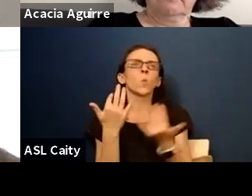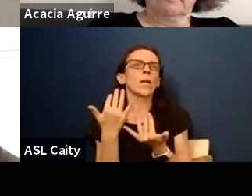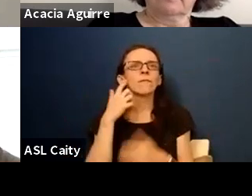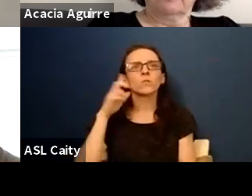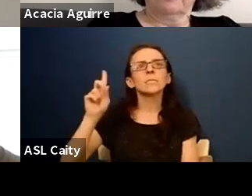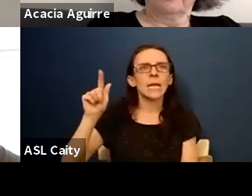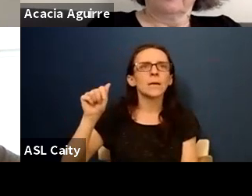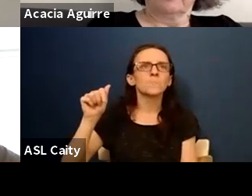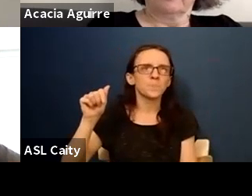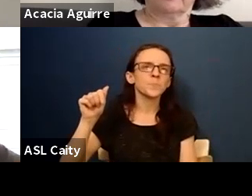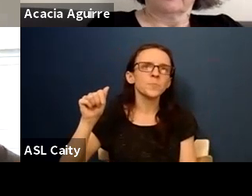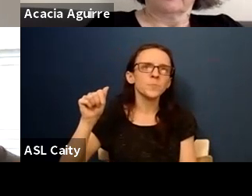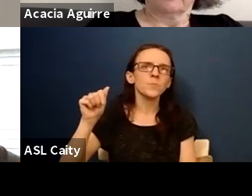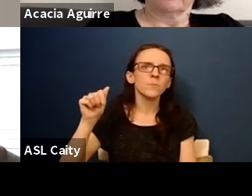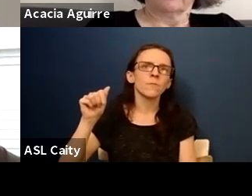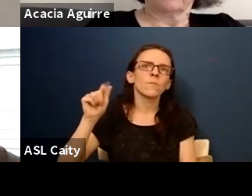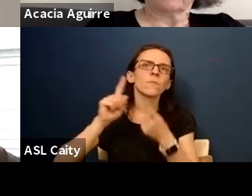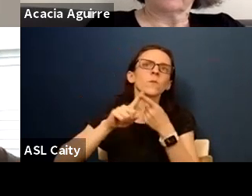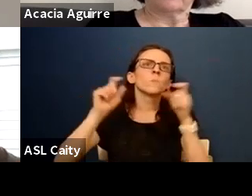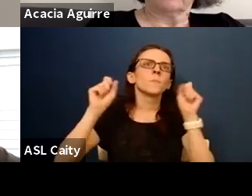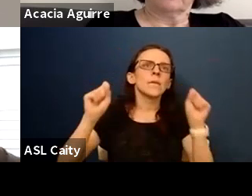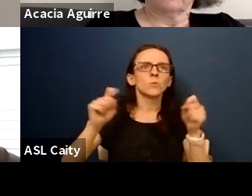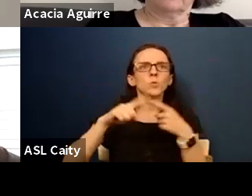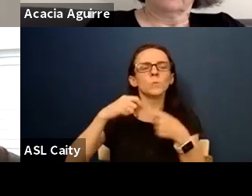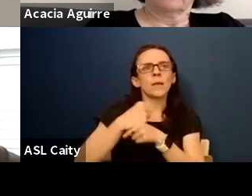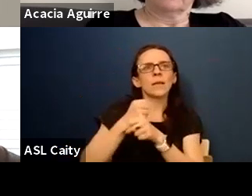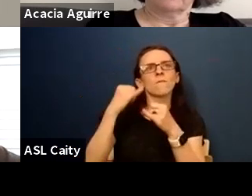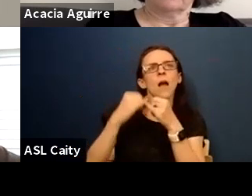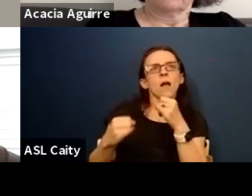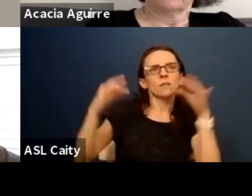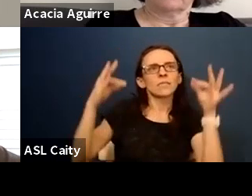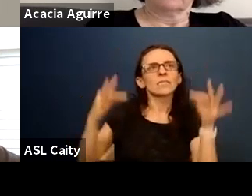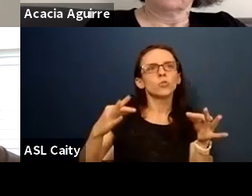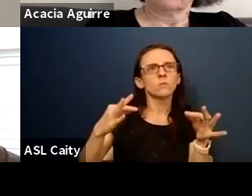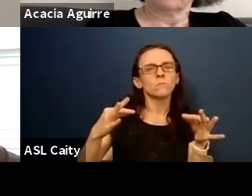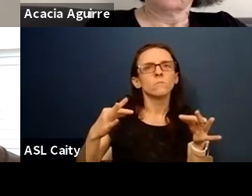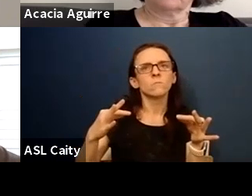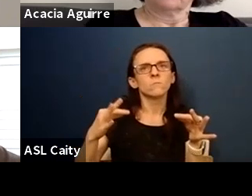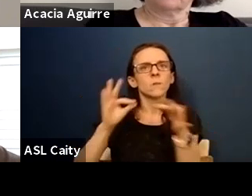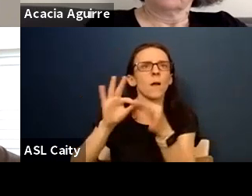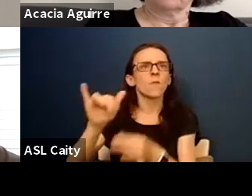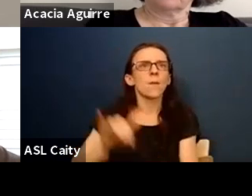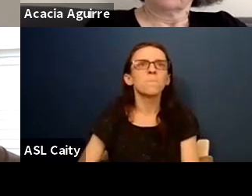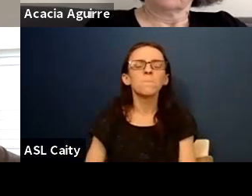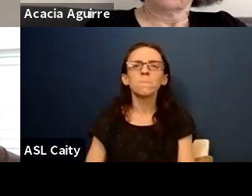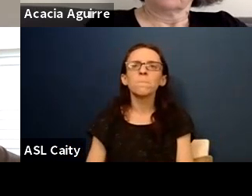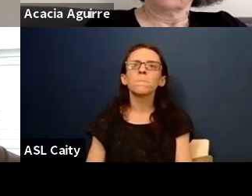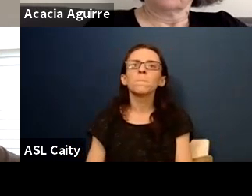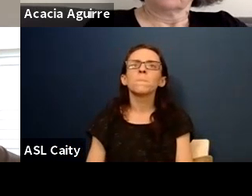data to be able to make the final decision on that.